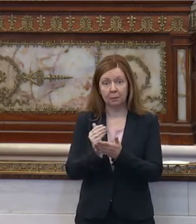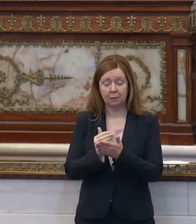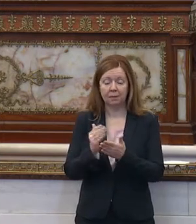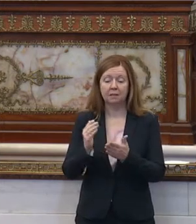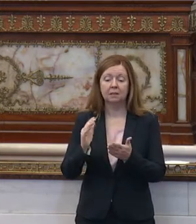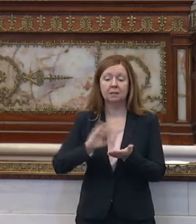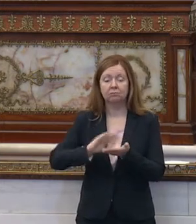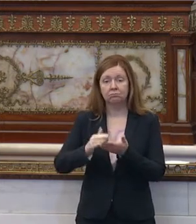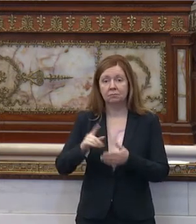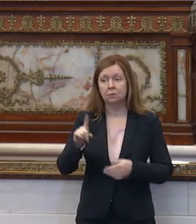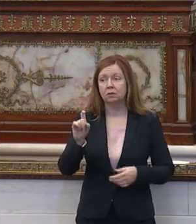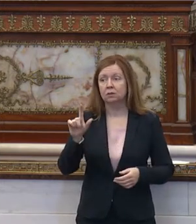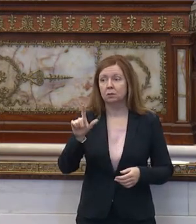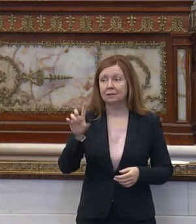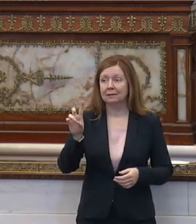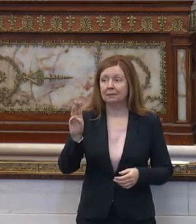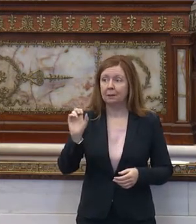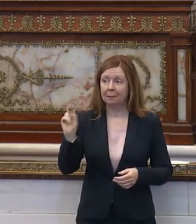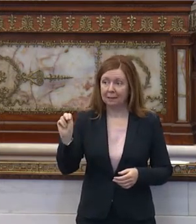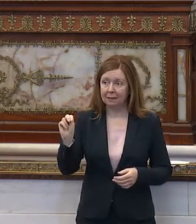totaling